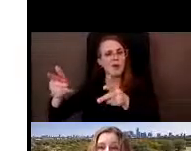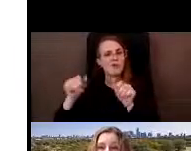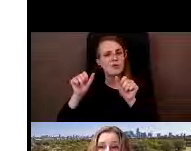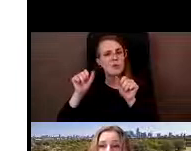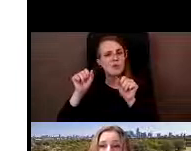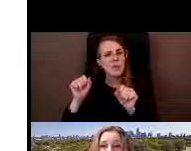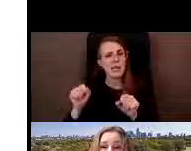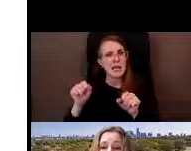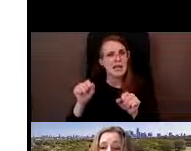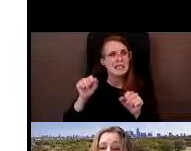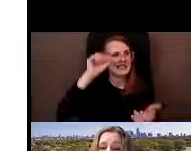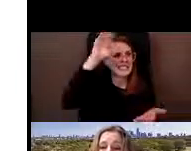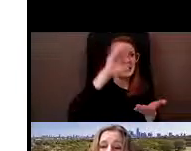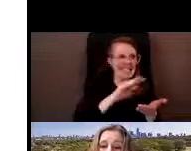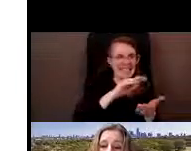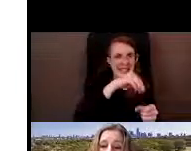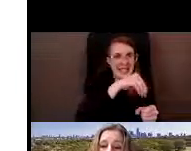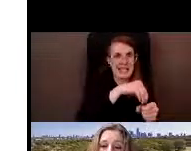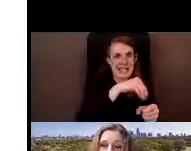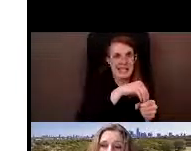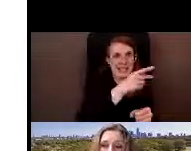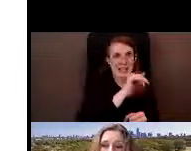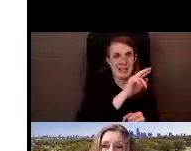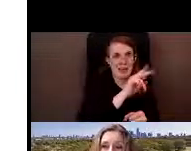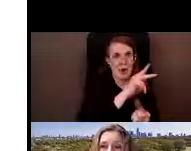internal parking that happens today.